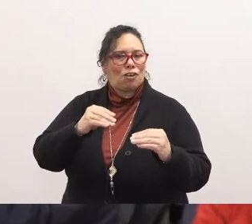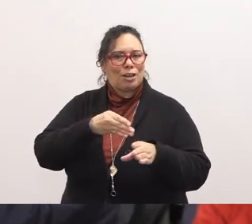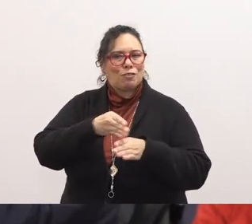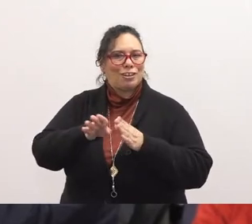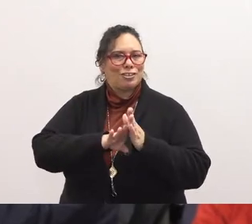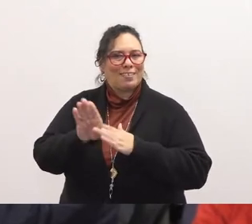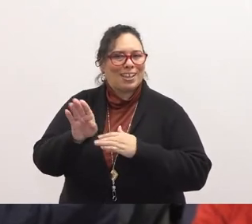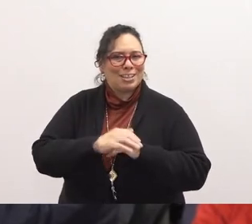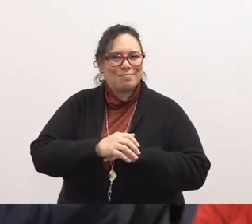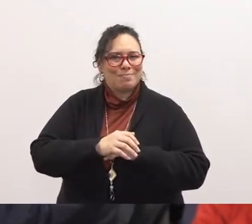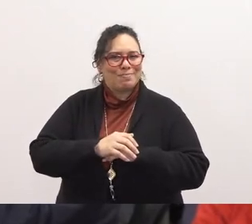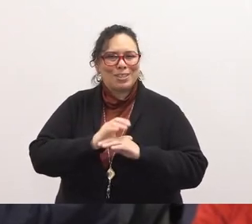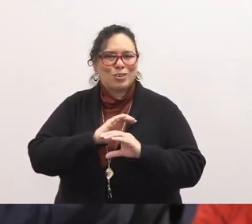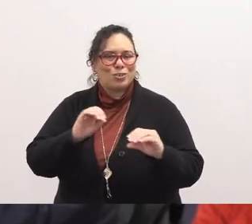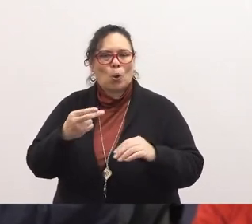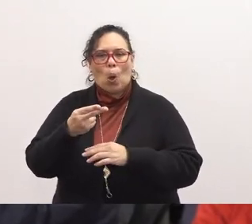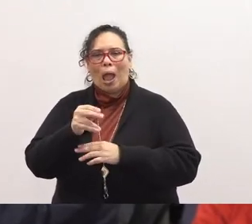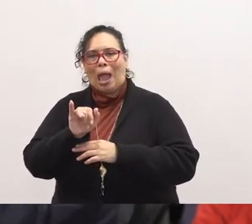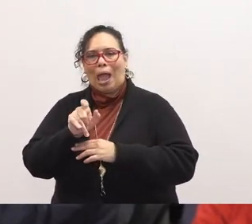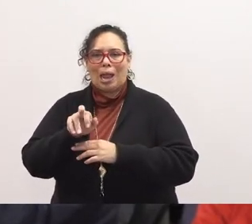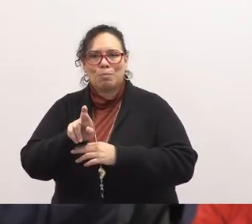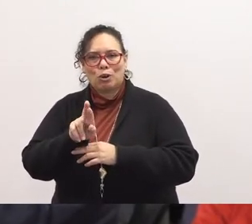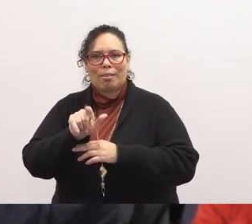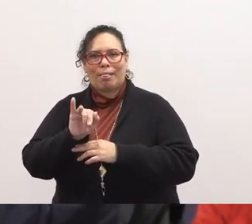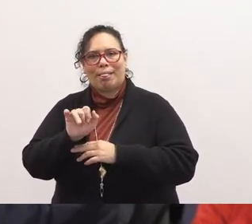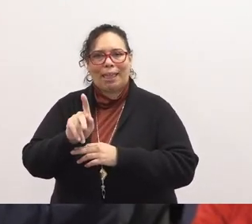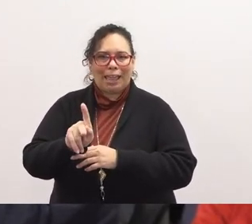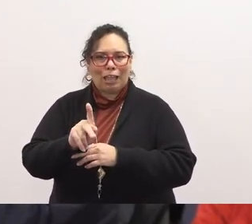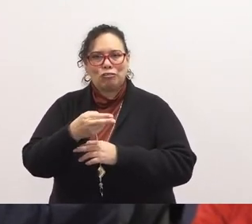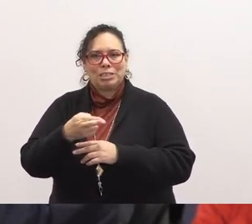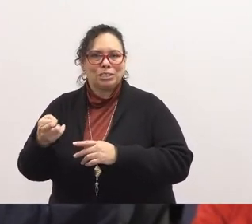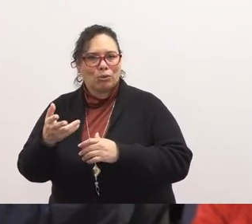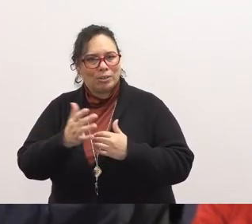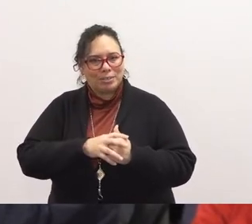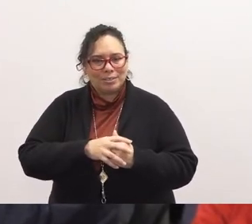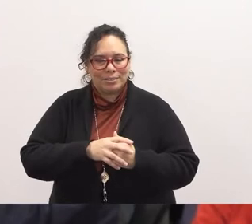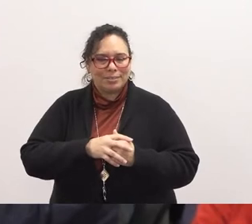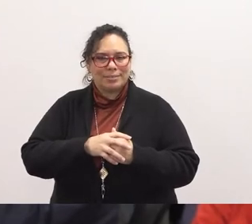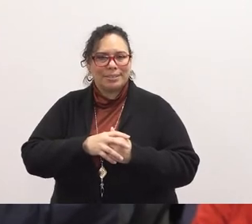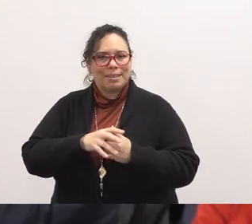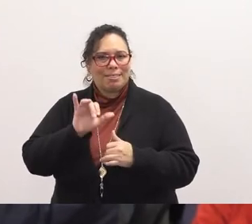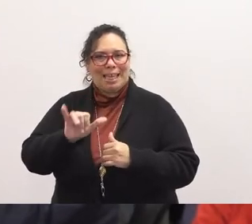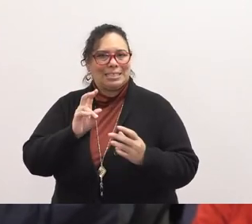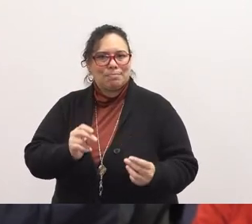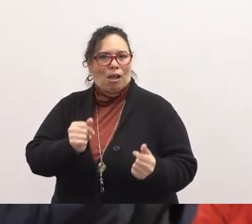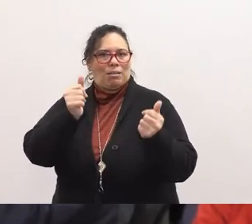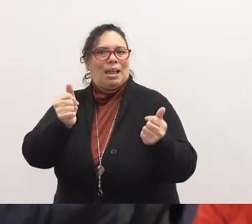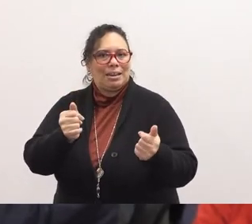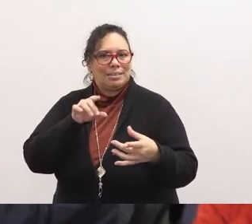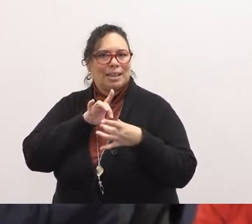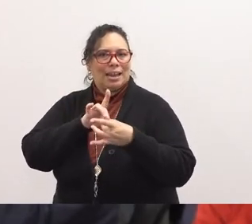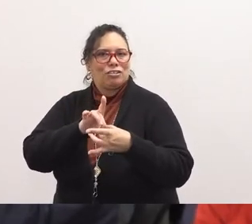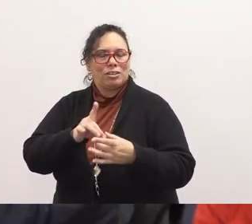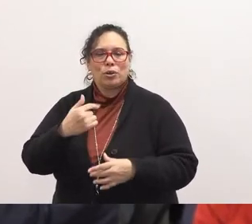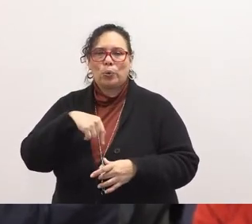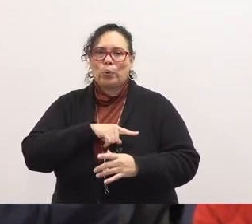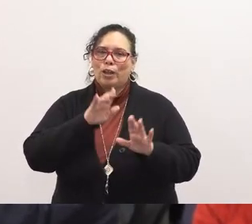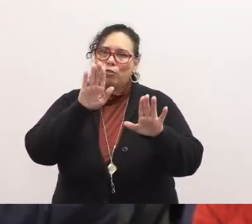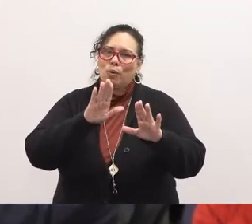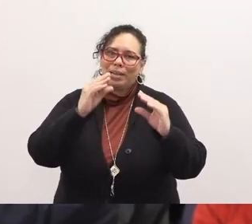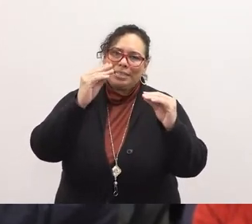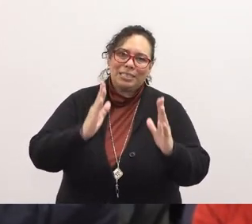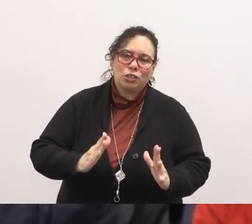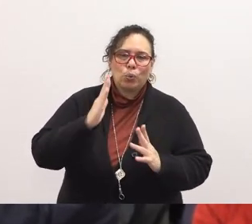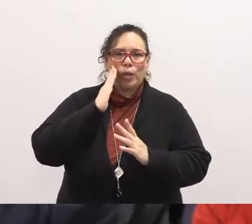There's no hyperlink resource that exists to create spontaneous connection. We are all great teachers who know how to